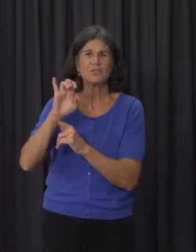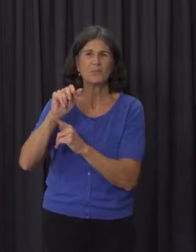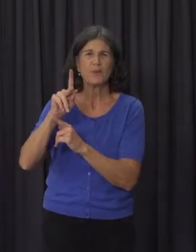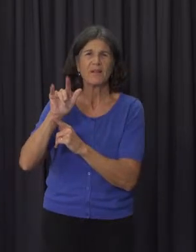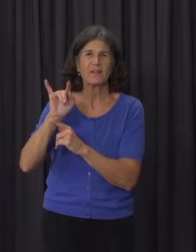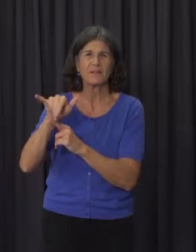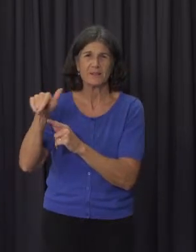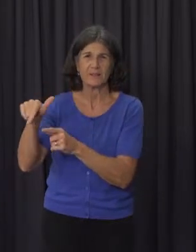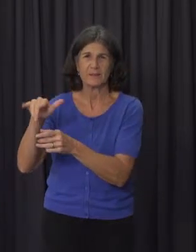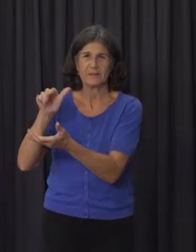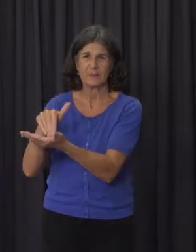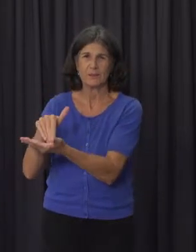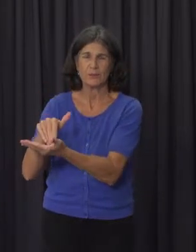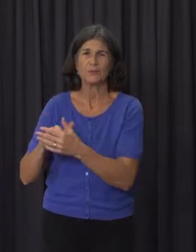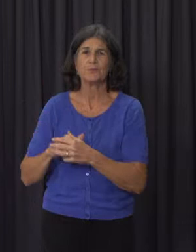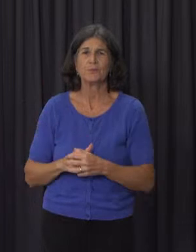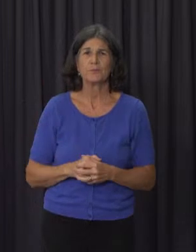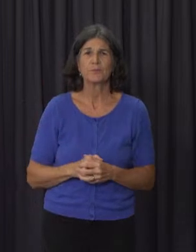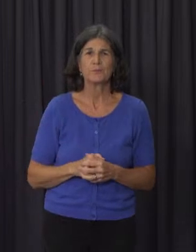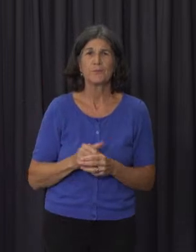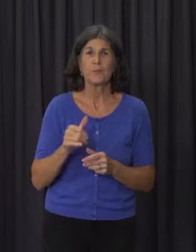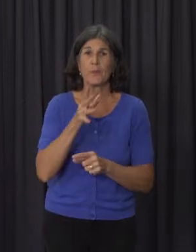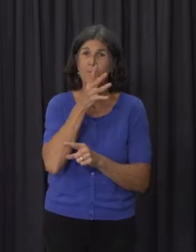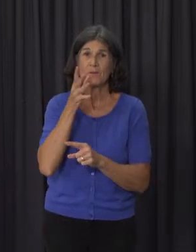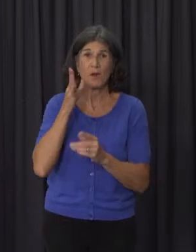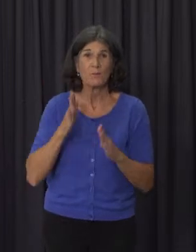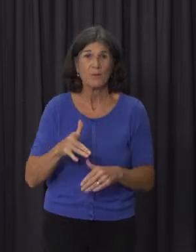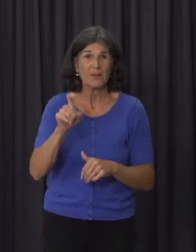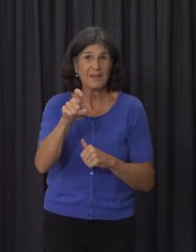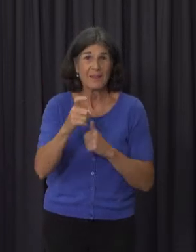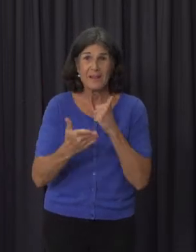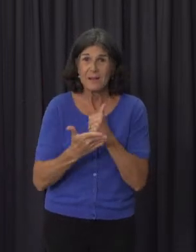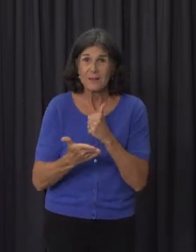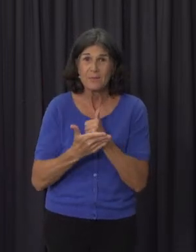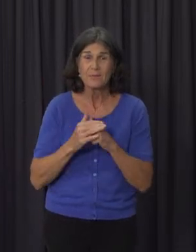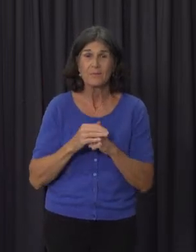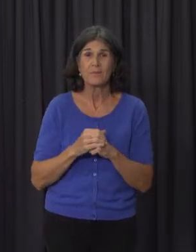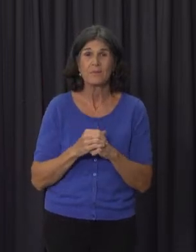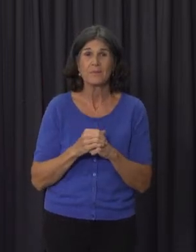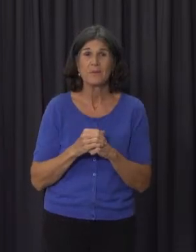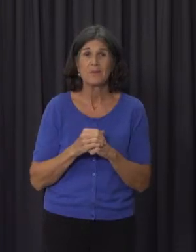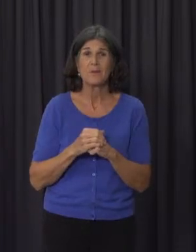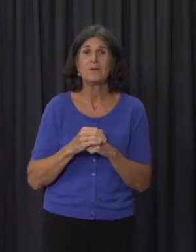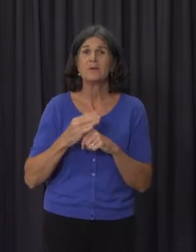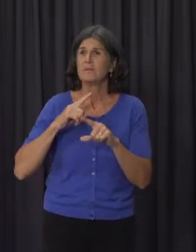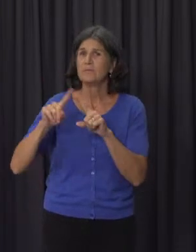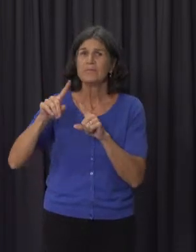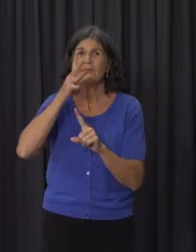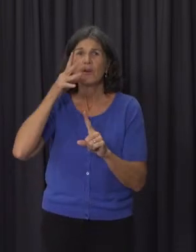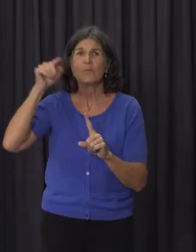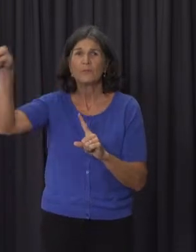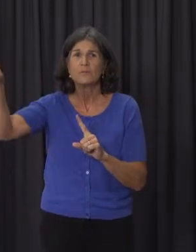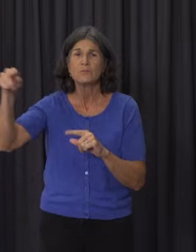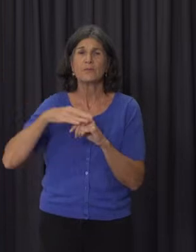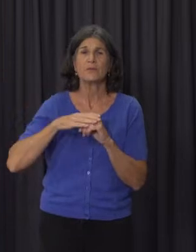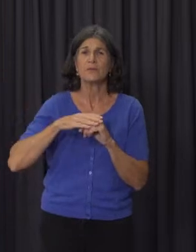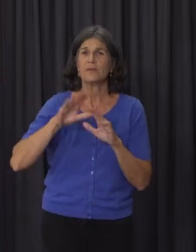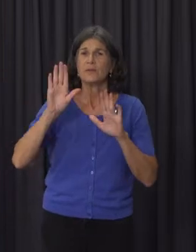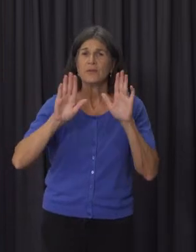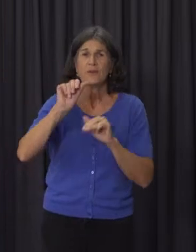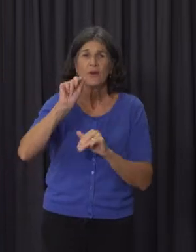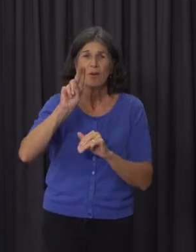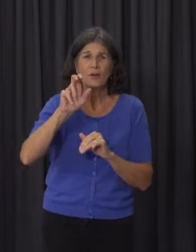many organizations, agriculture societies, and auction markets that may have additional supports available for farmers and